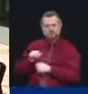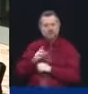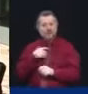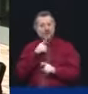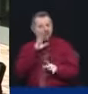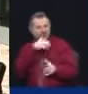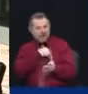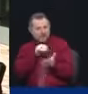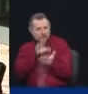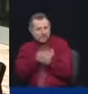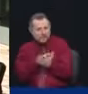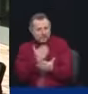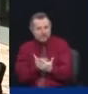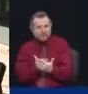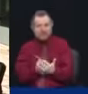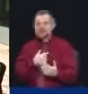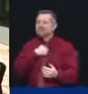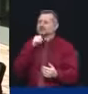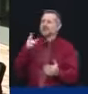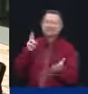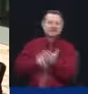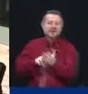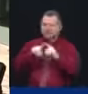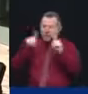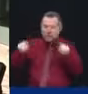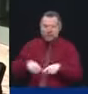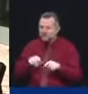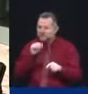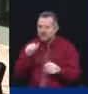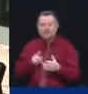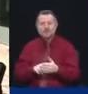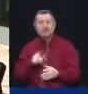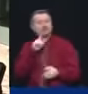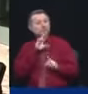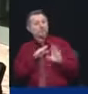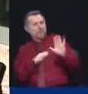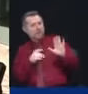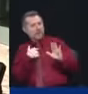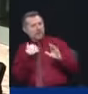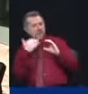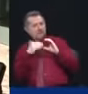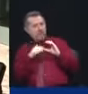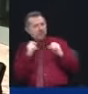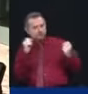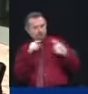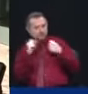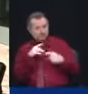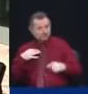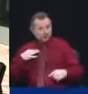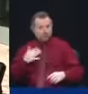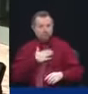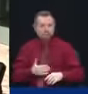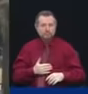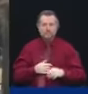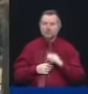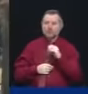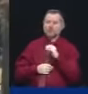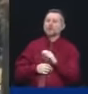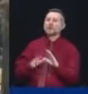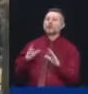I didn't have them sign a volunteer form, if that's what you're asking. Is there any email traffic saying that they're volunteering? Well, the inverse is